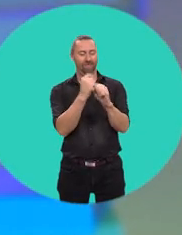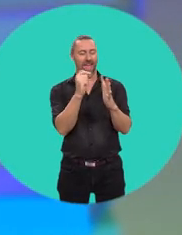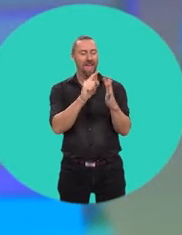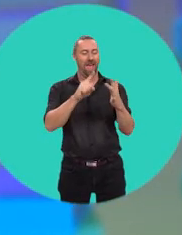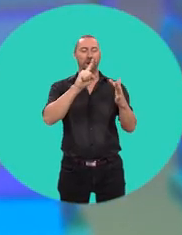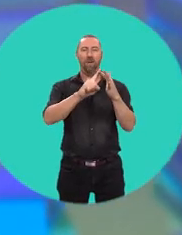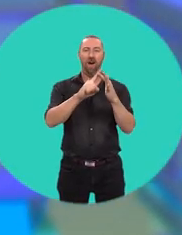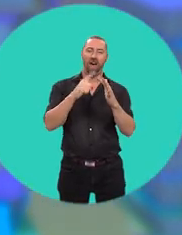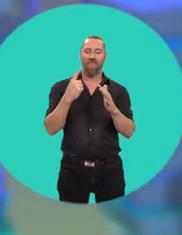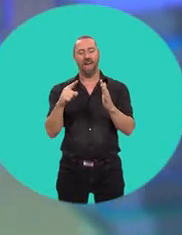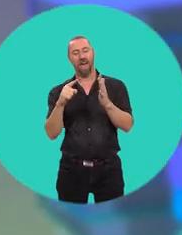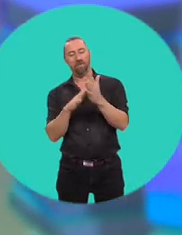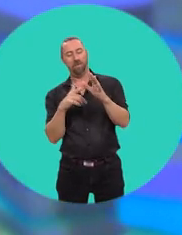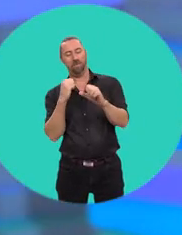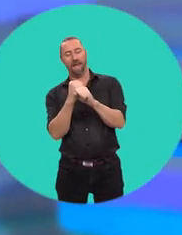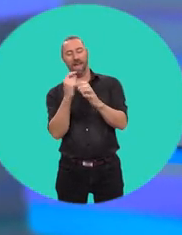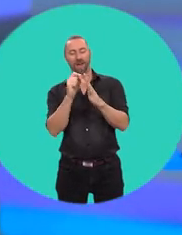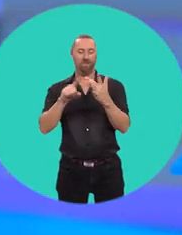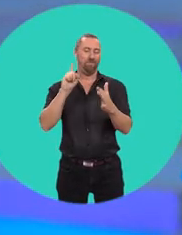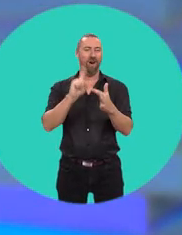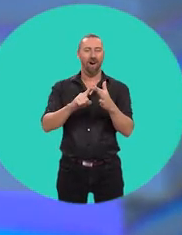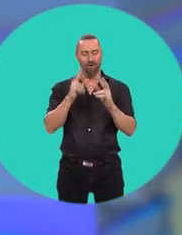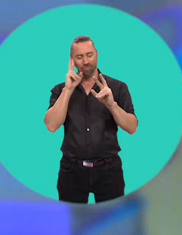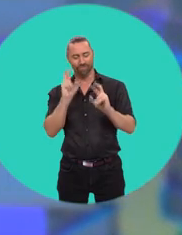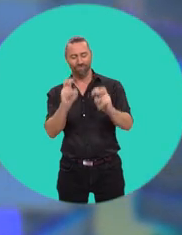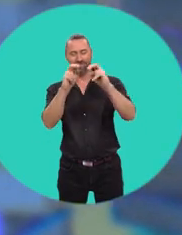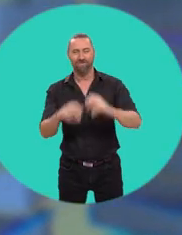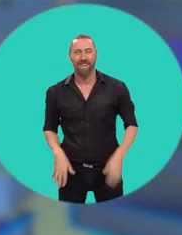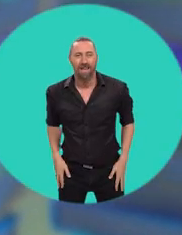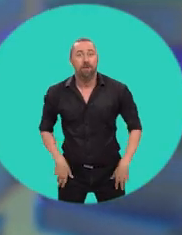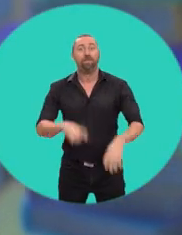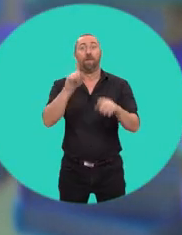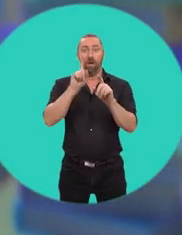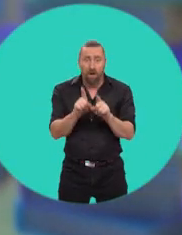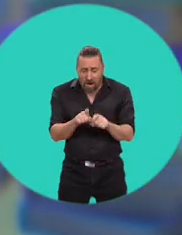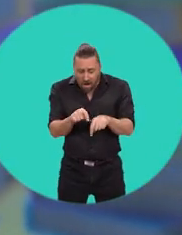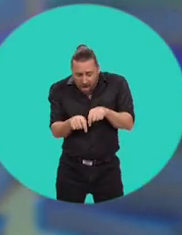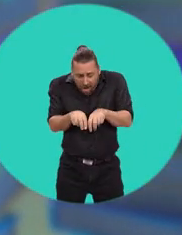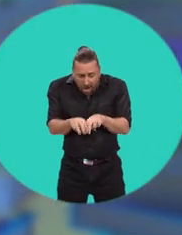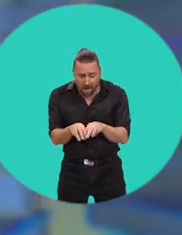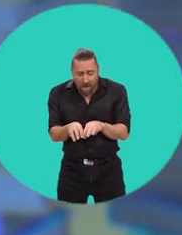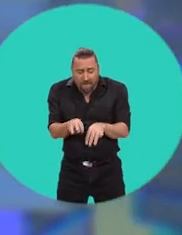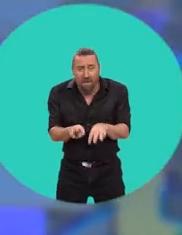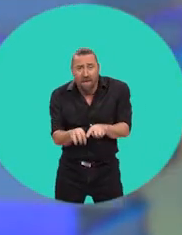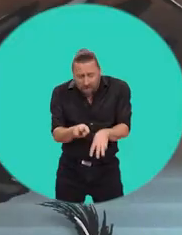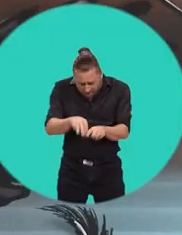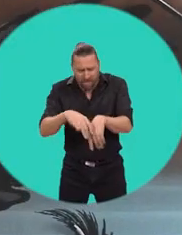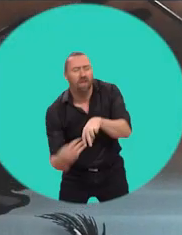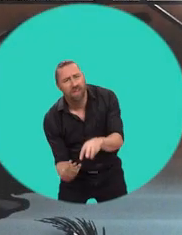is who she became. With a hobble and a trip and, oh dear, a